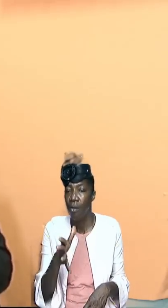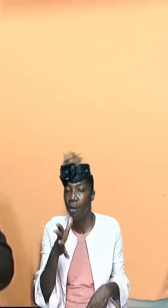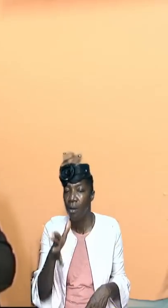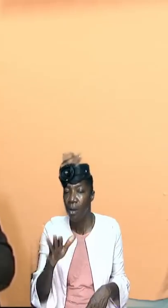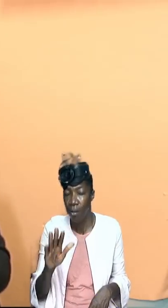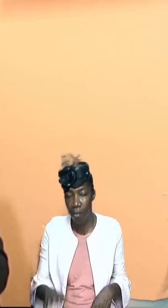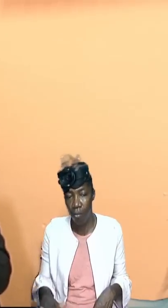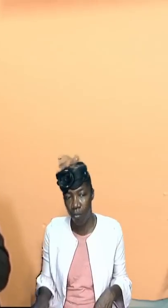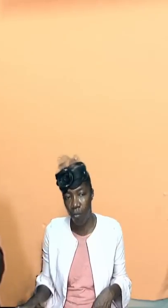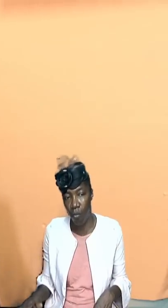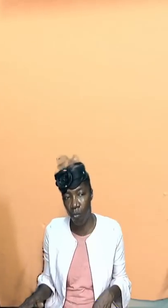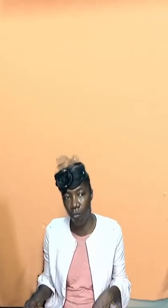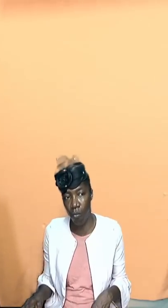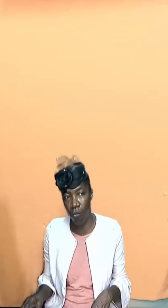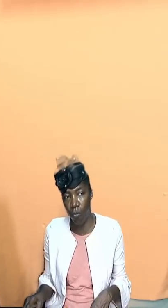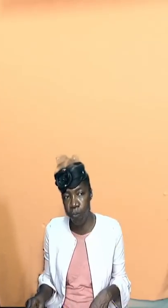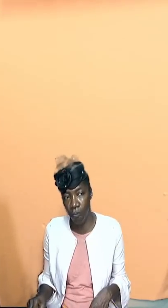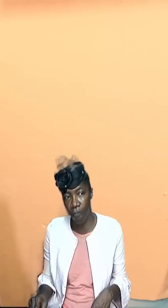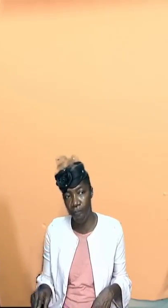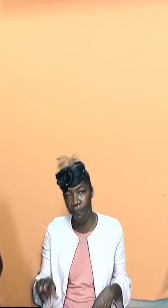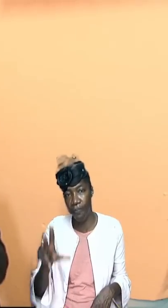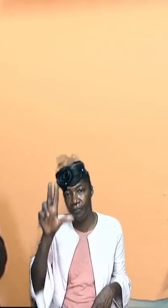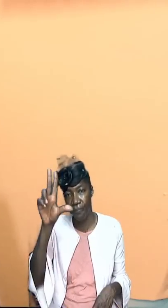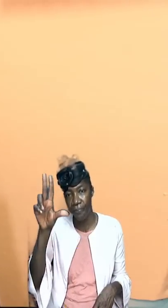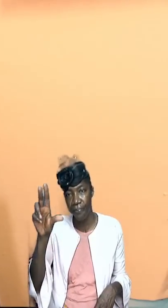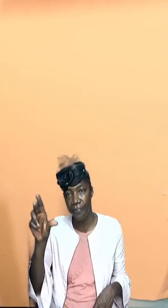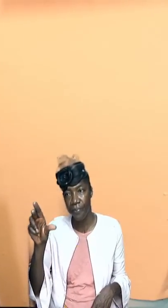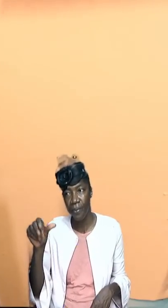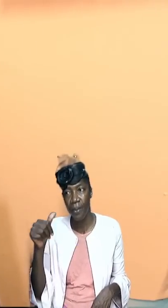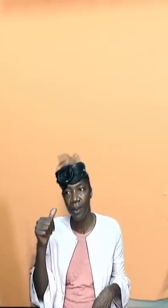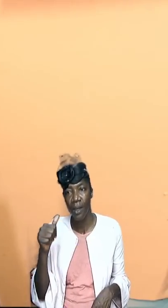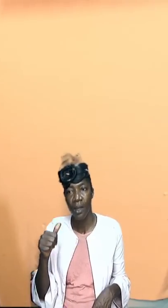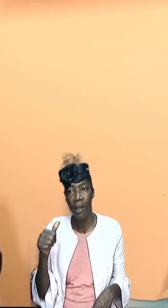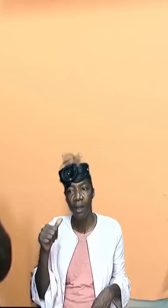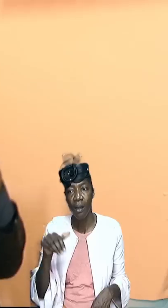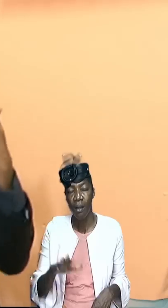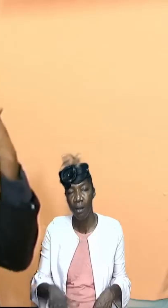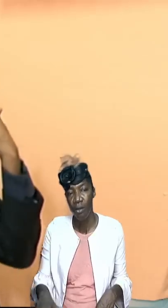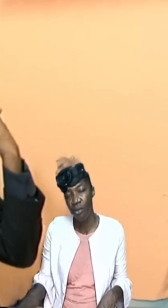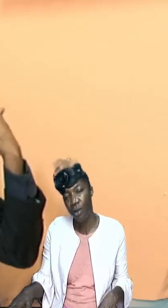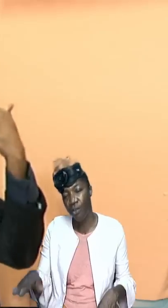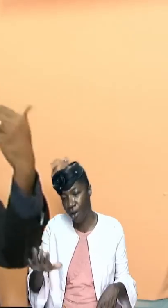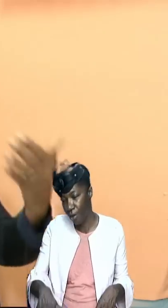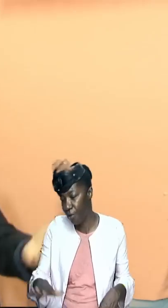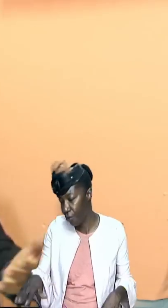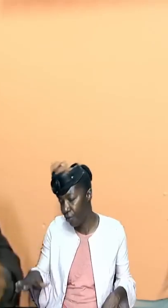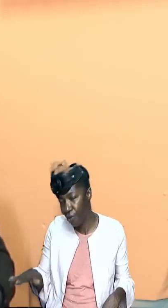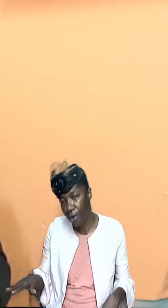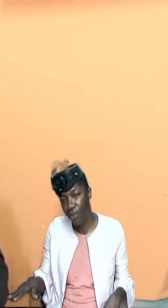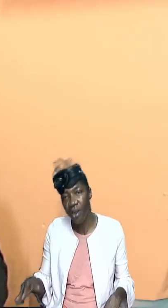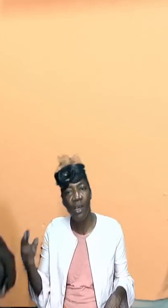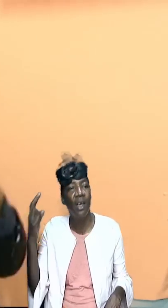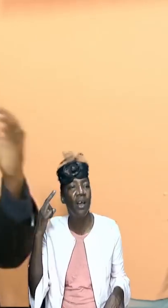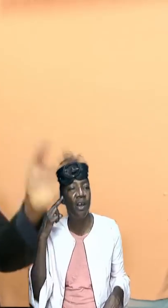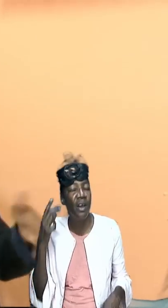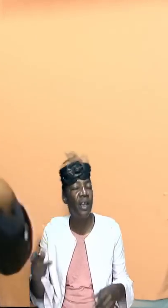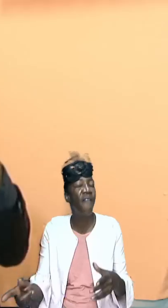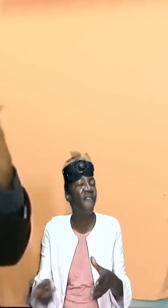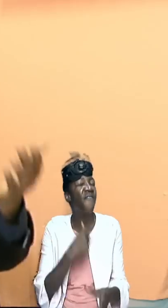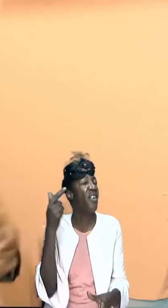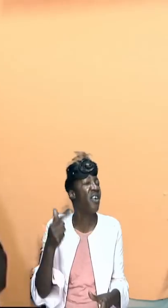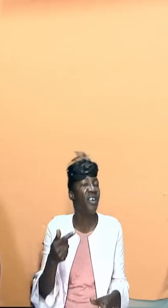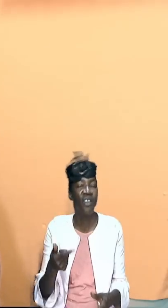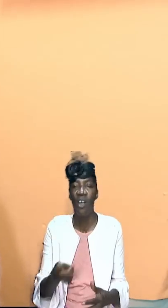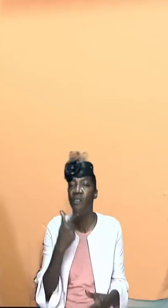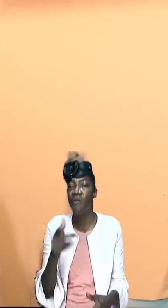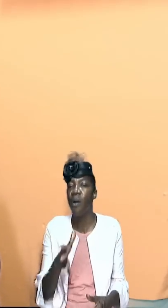yes, Shem, Ham, and Japheth's children, and their children, they would have heard it firsthand from their grandparents